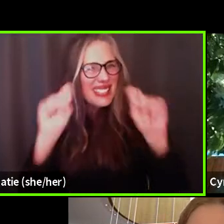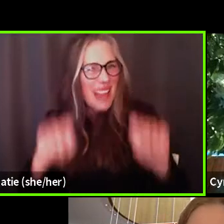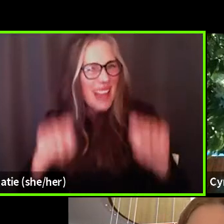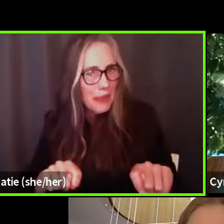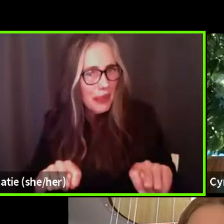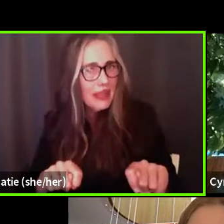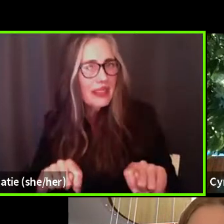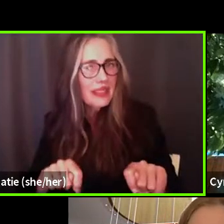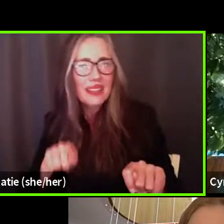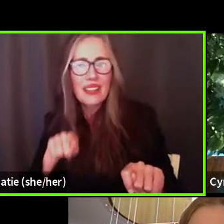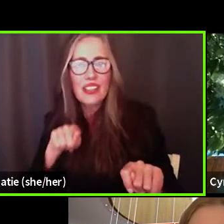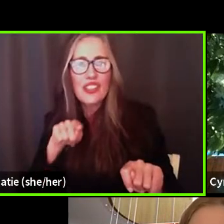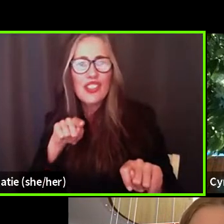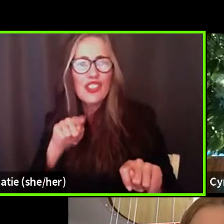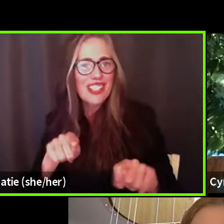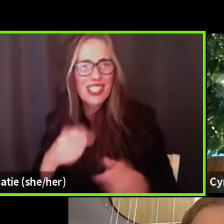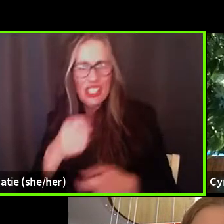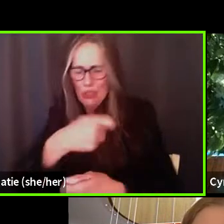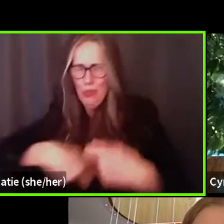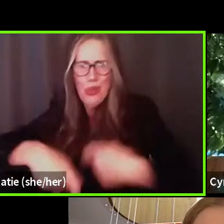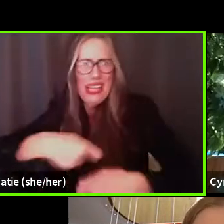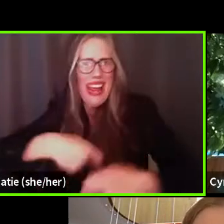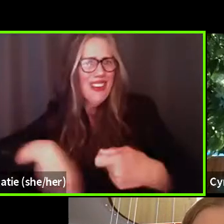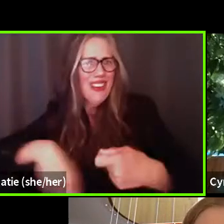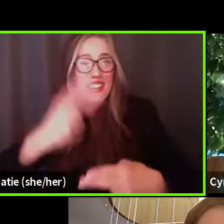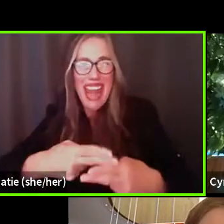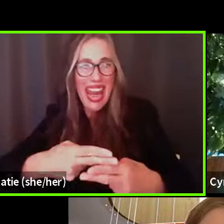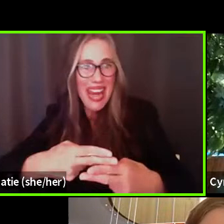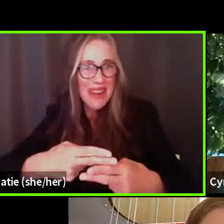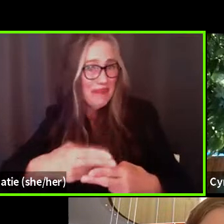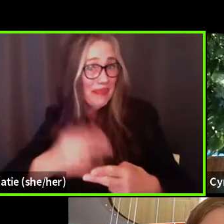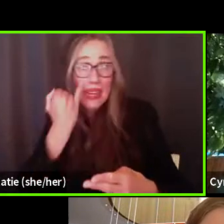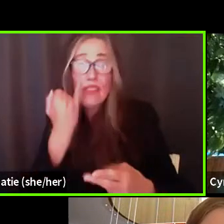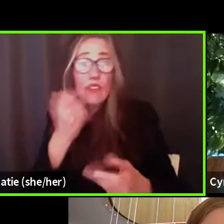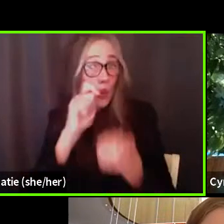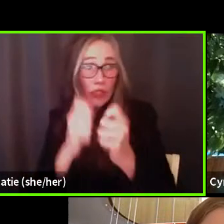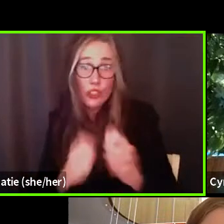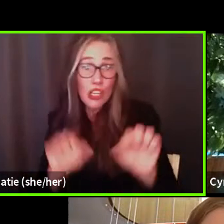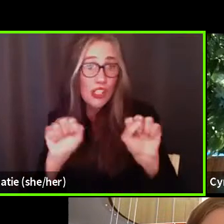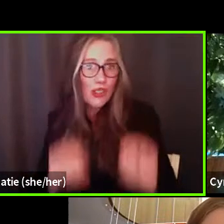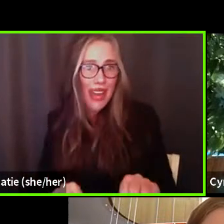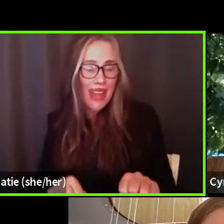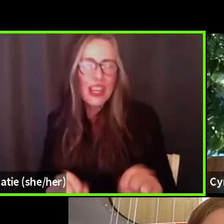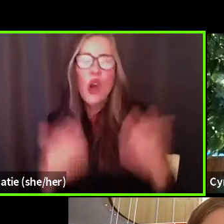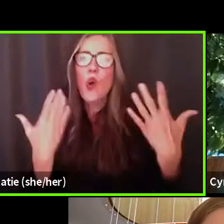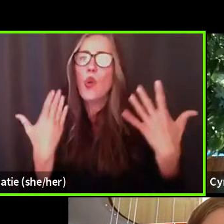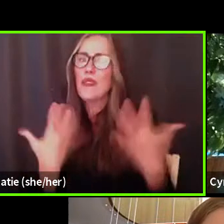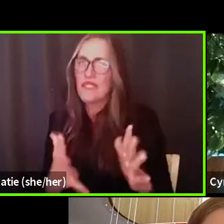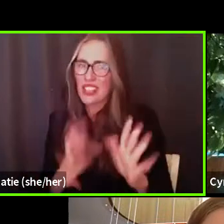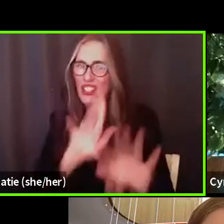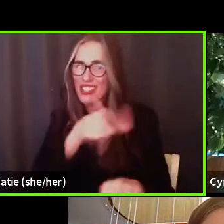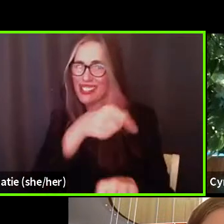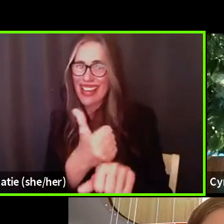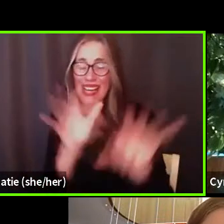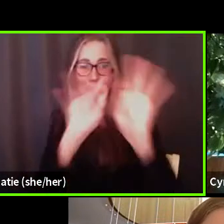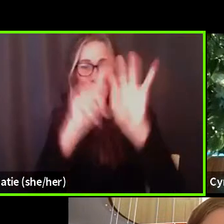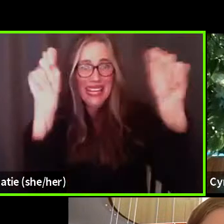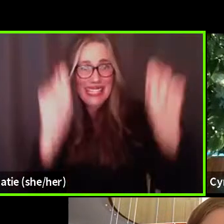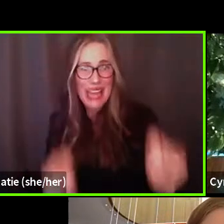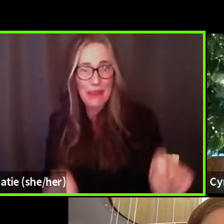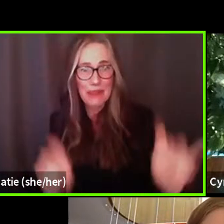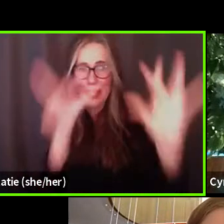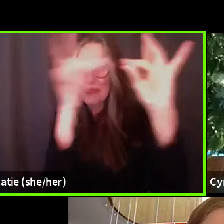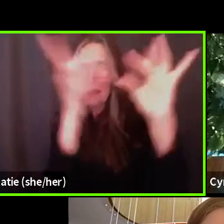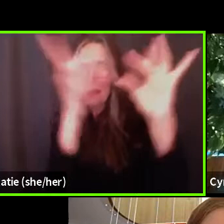literally would just need to swap out your name you can customize it if you would like but we have tried to make it as simple a process